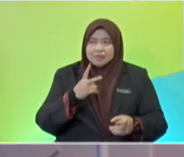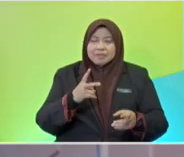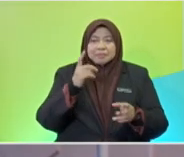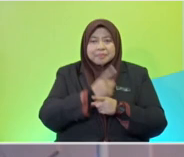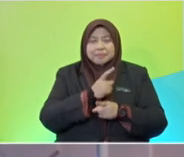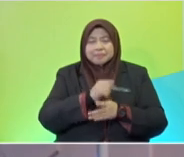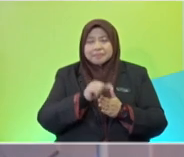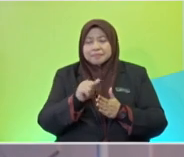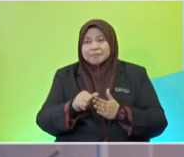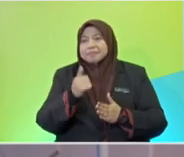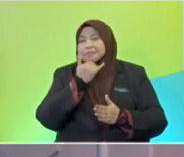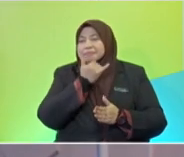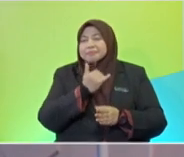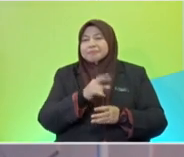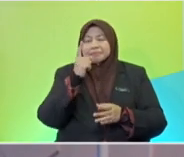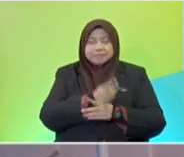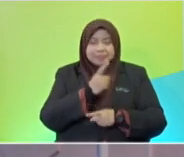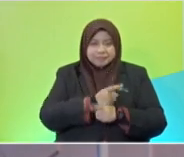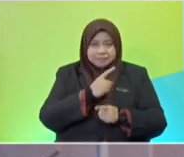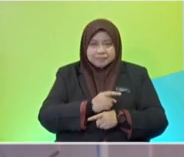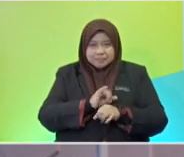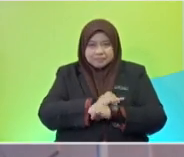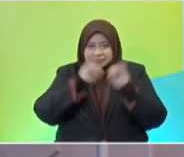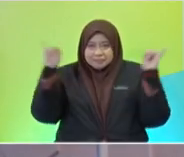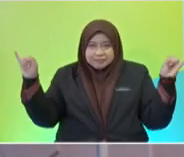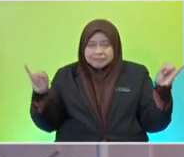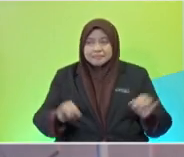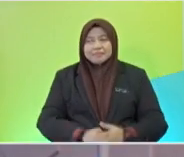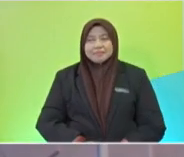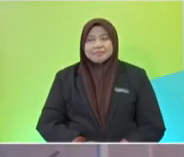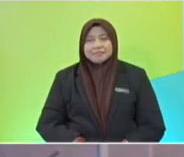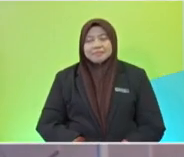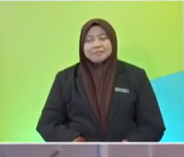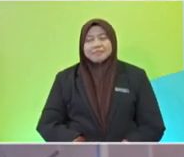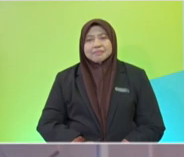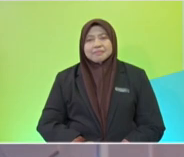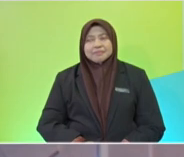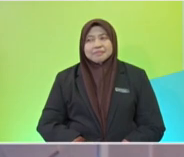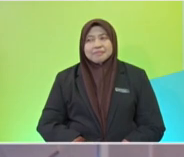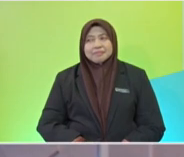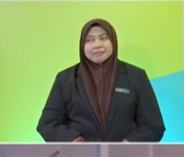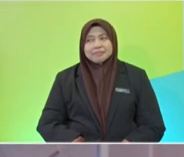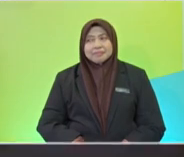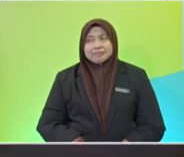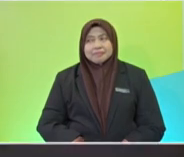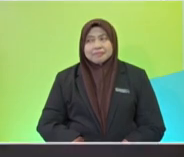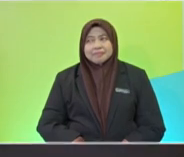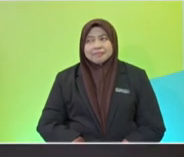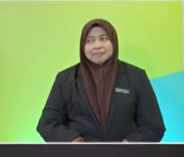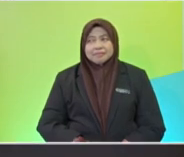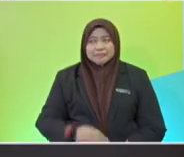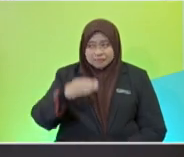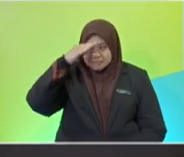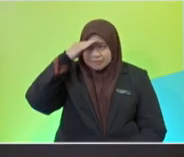right. Yeah. Yay, you are absolutely right, Sean. Thank you, teacher. Yeah, the shadow